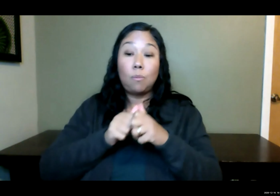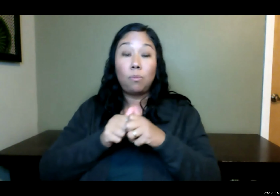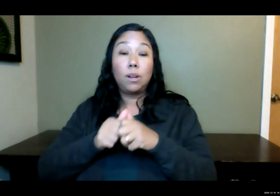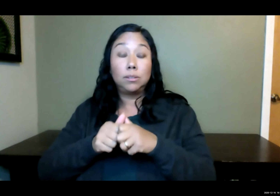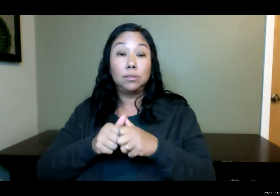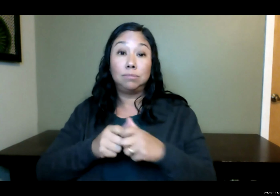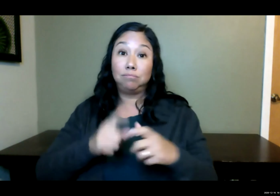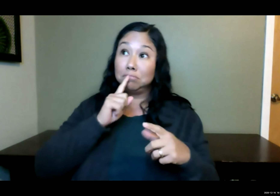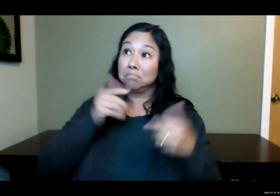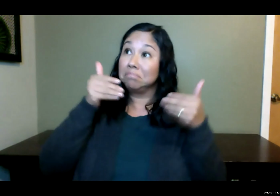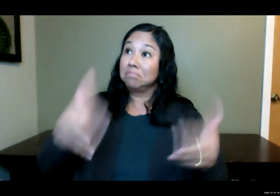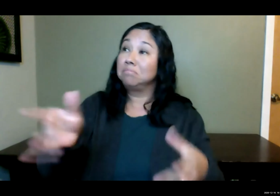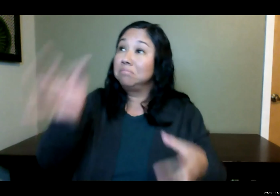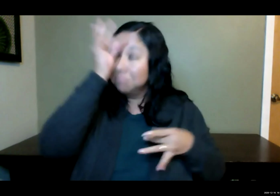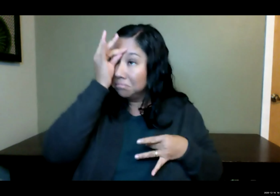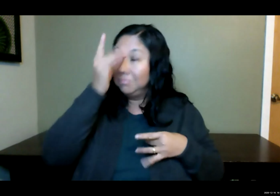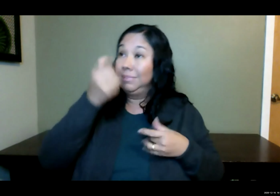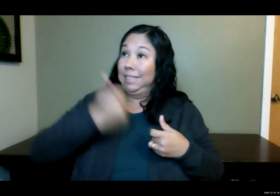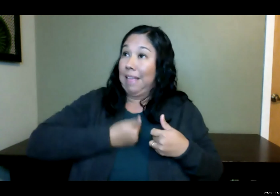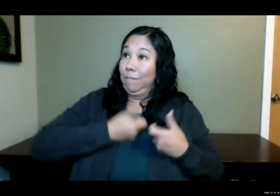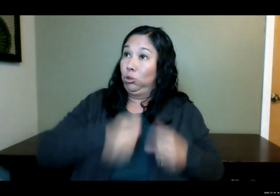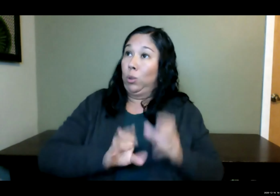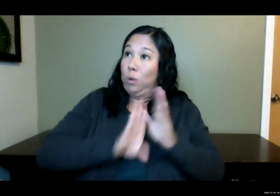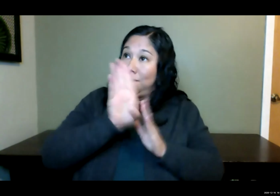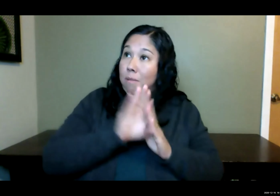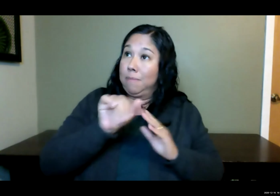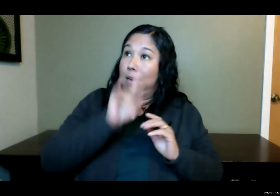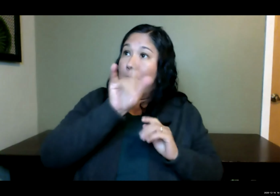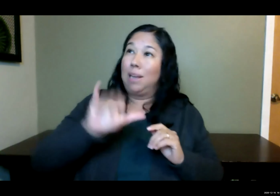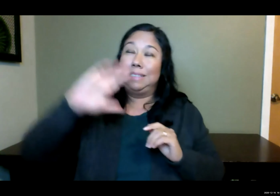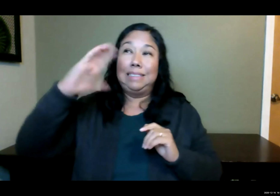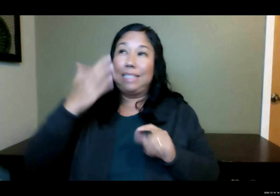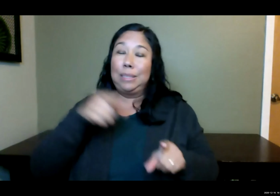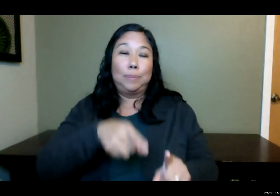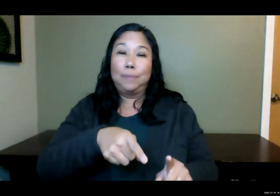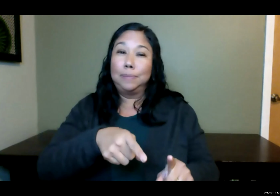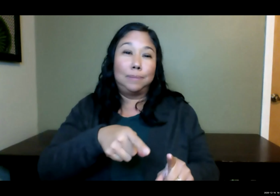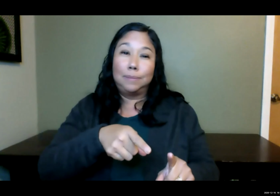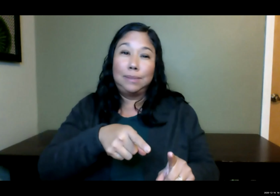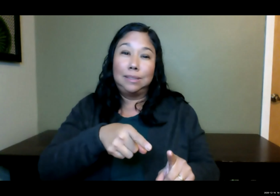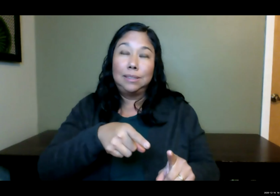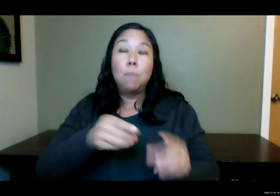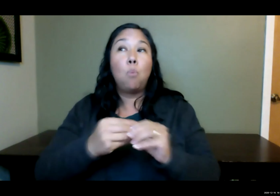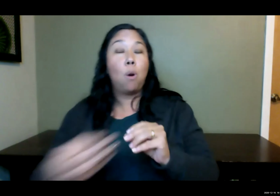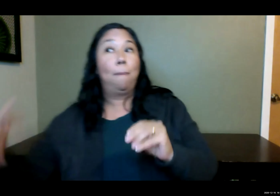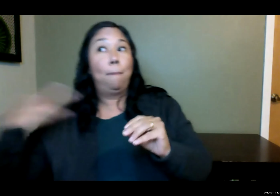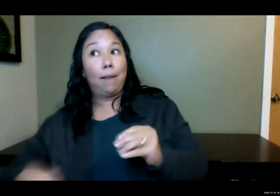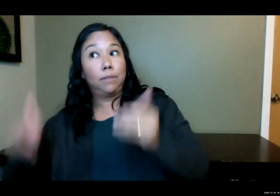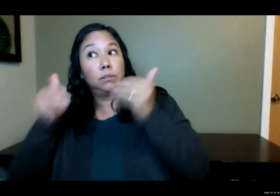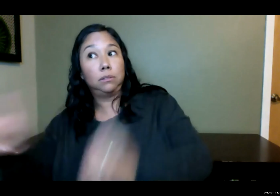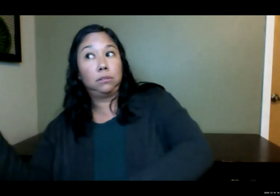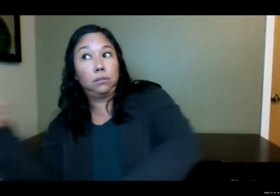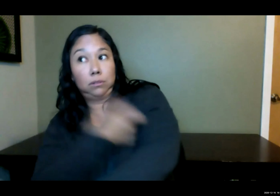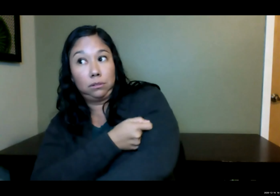trying to acquire antibodies that way. It seems to be, there seems to be more benefit to the